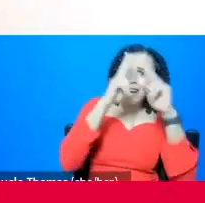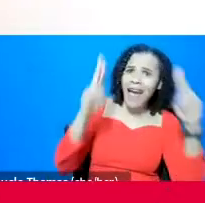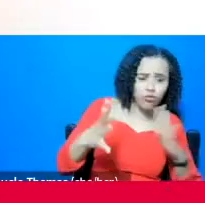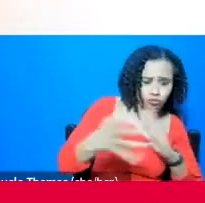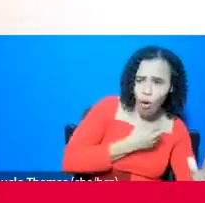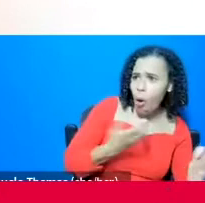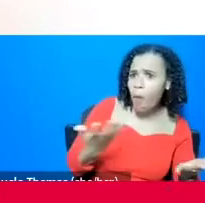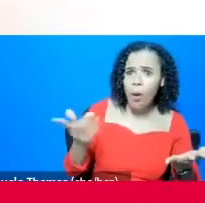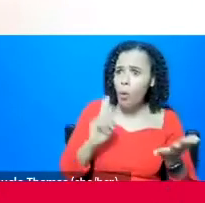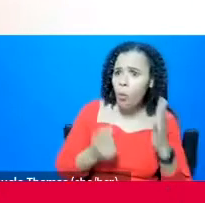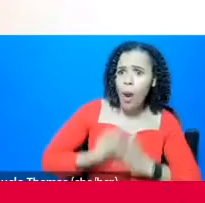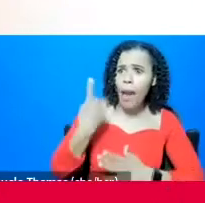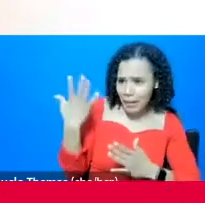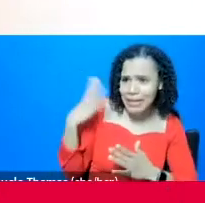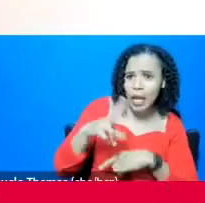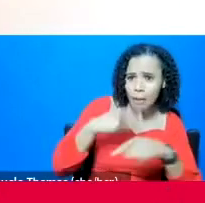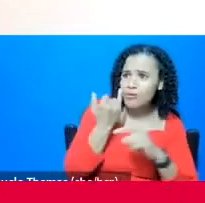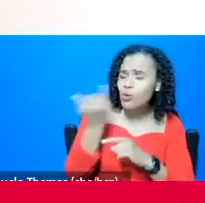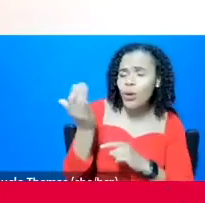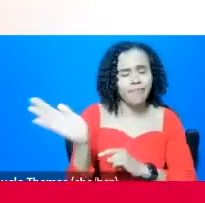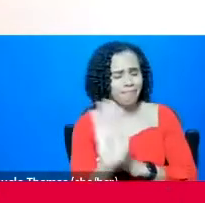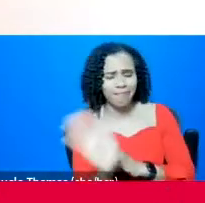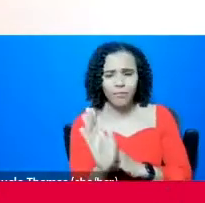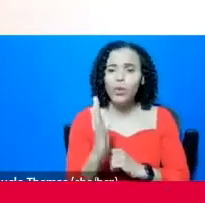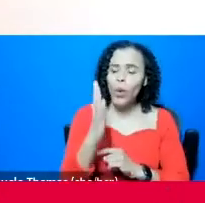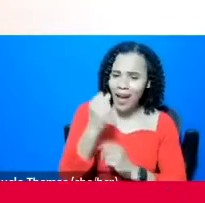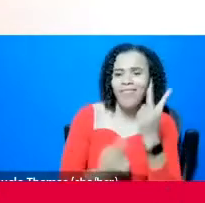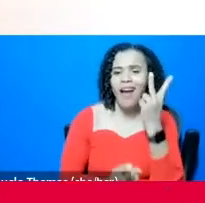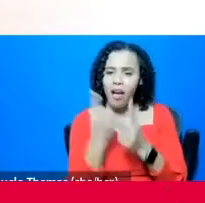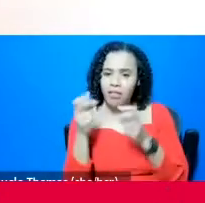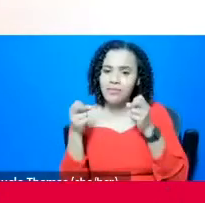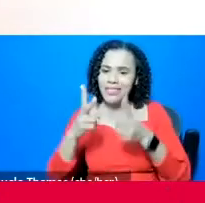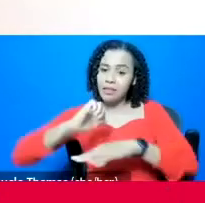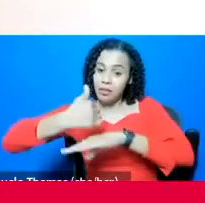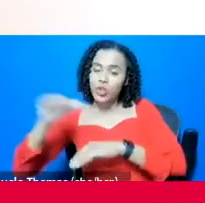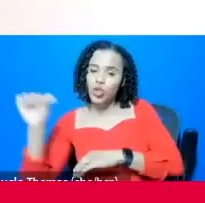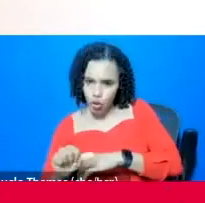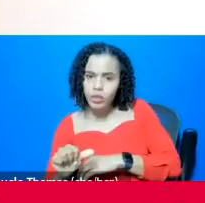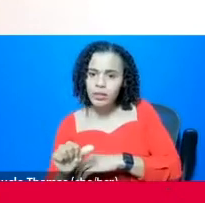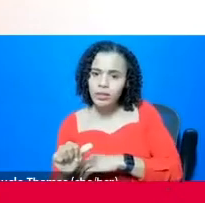education institutions of higher education available to us. But